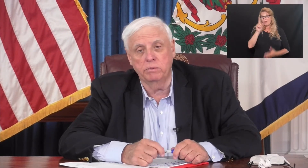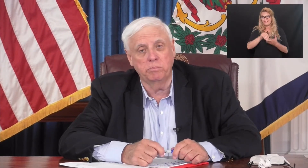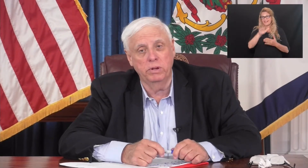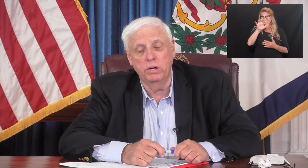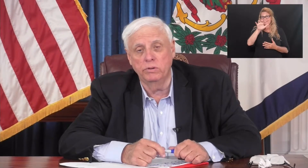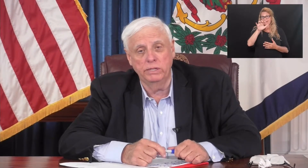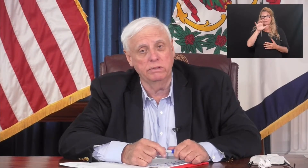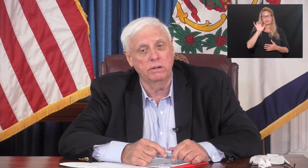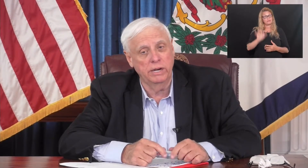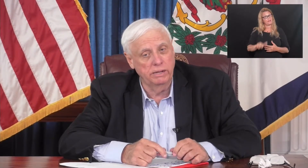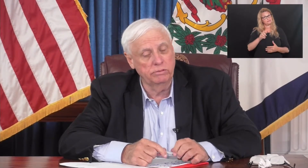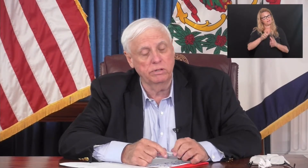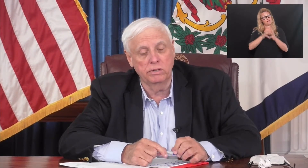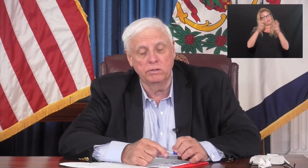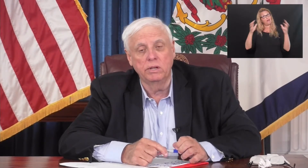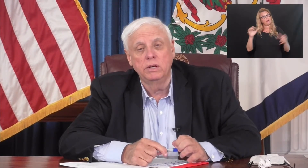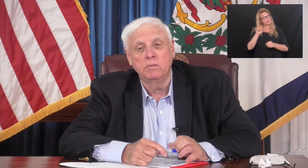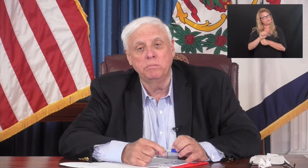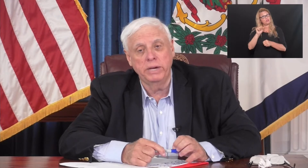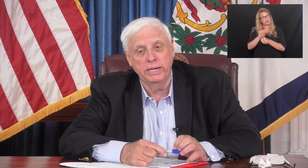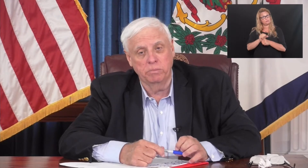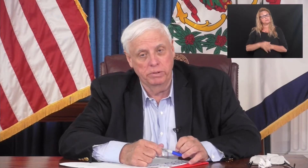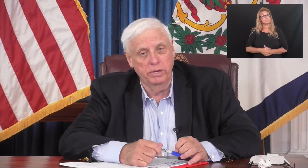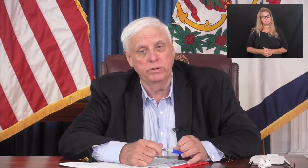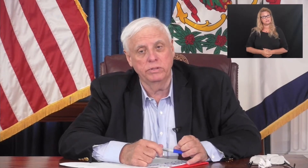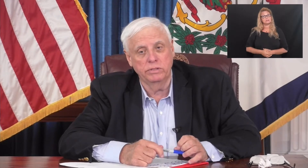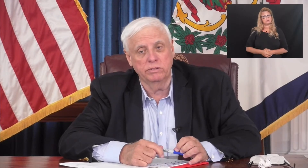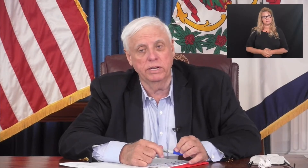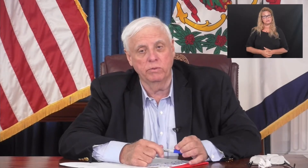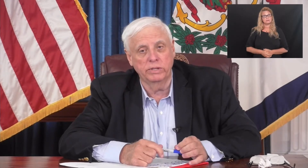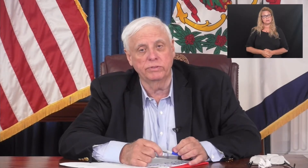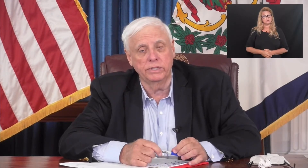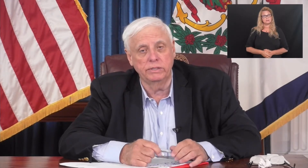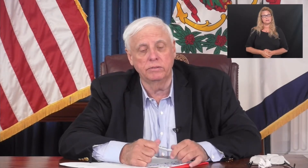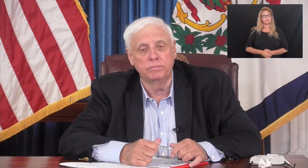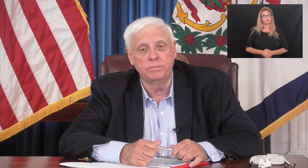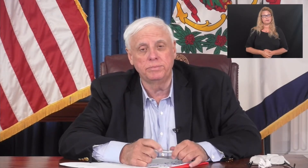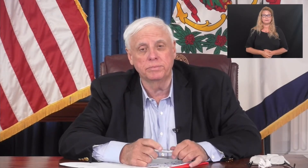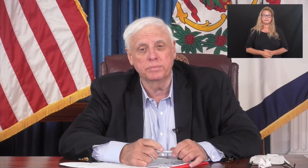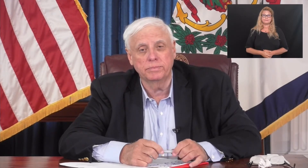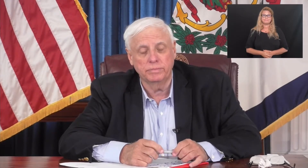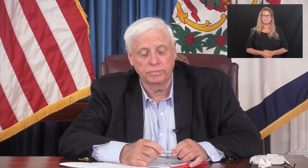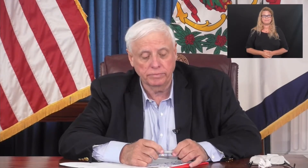jobs, that's a blow. That's an absolute mega blow to the state of West Virginia.